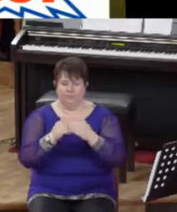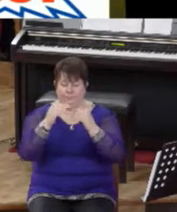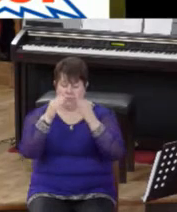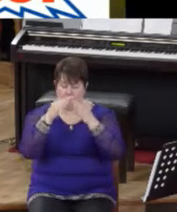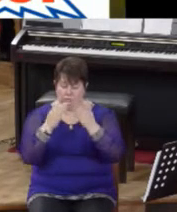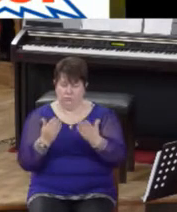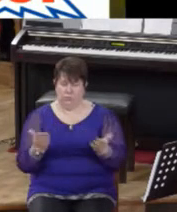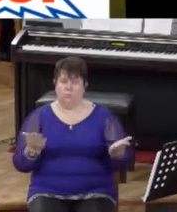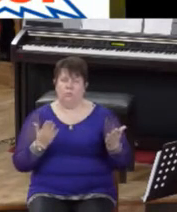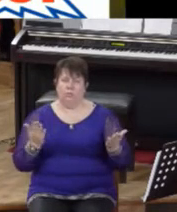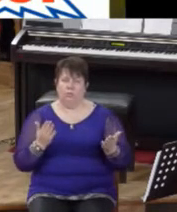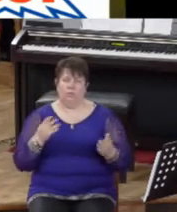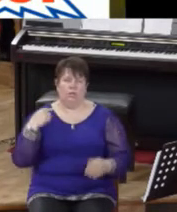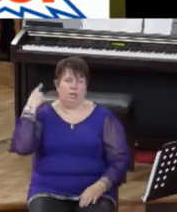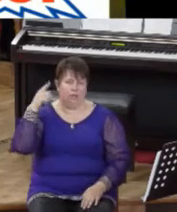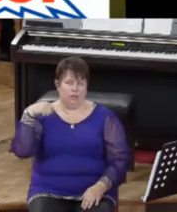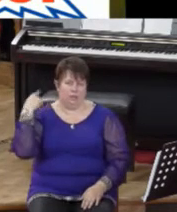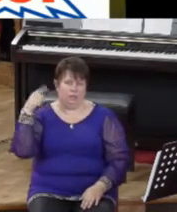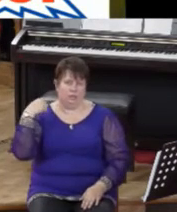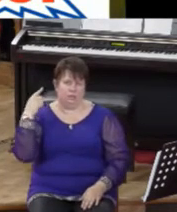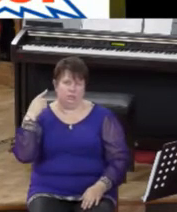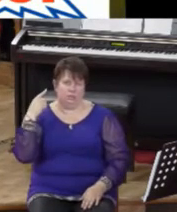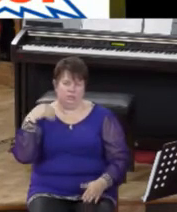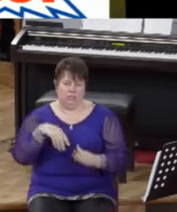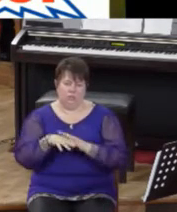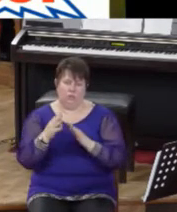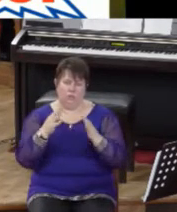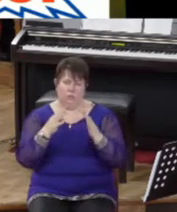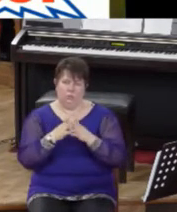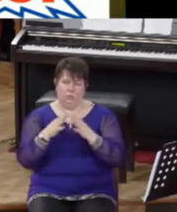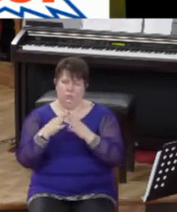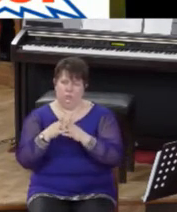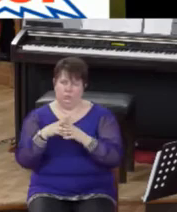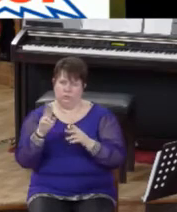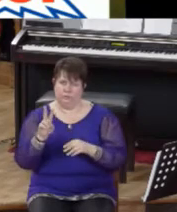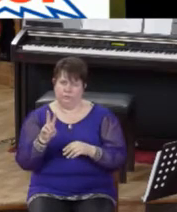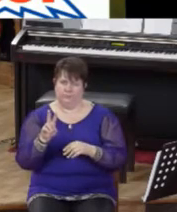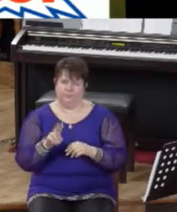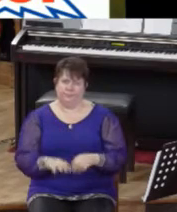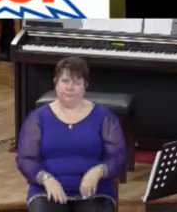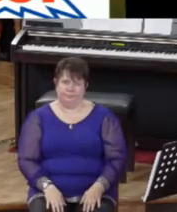building in the city of London during World War II.